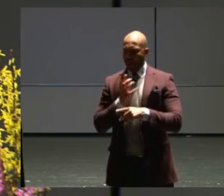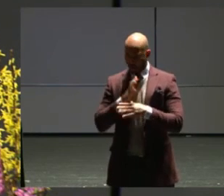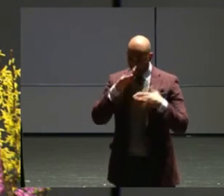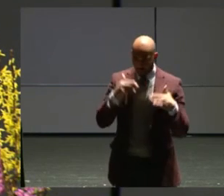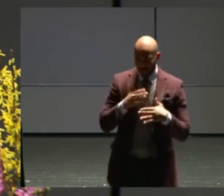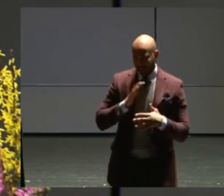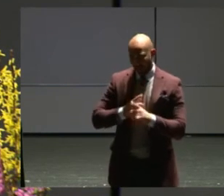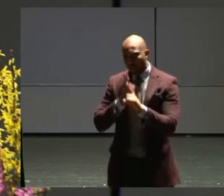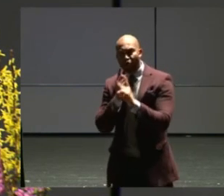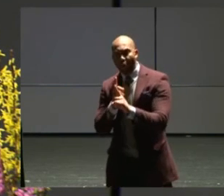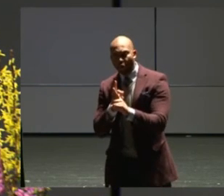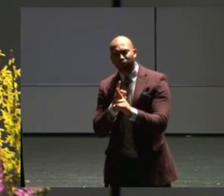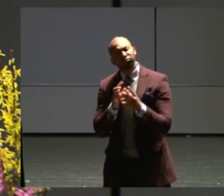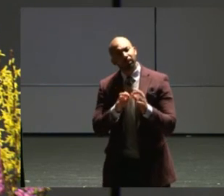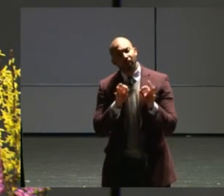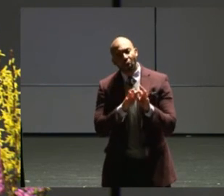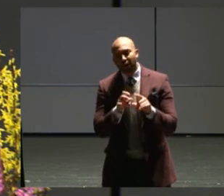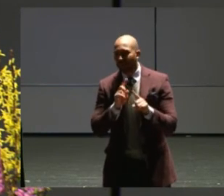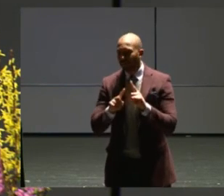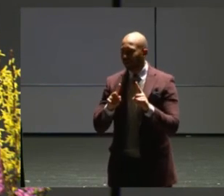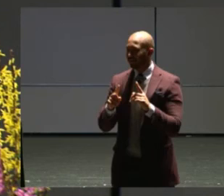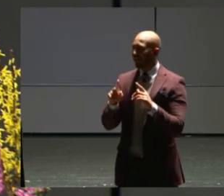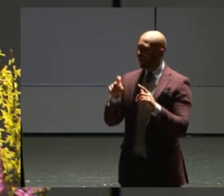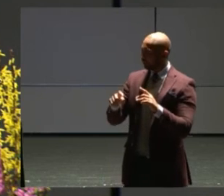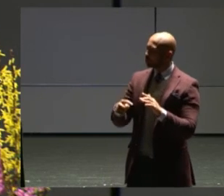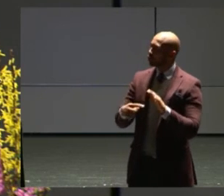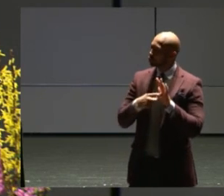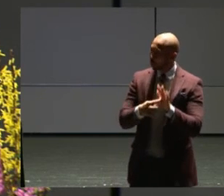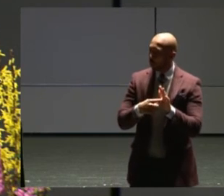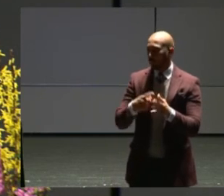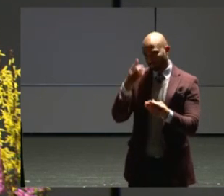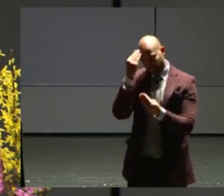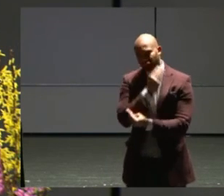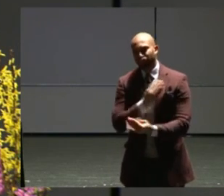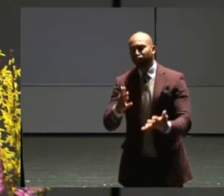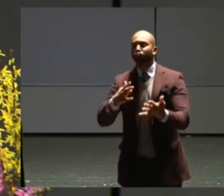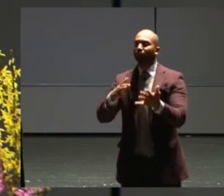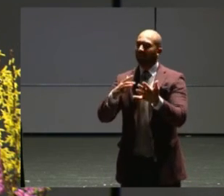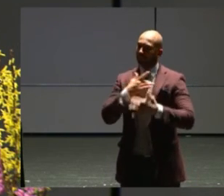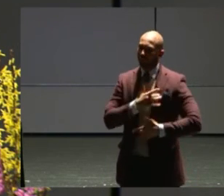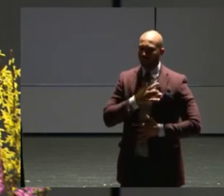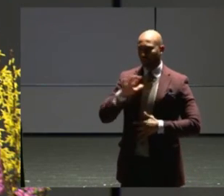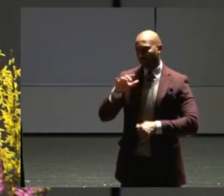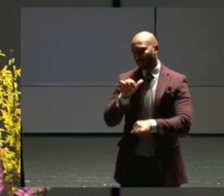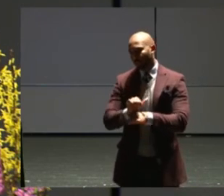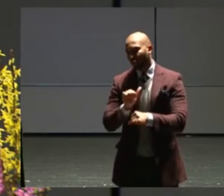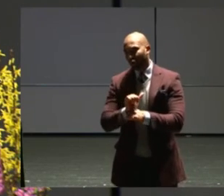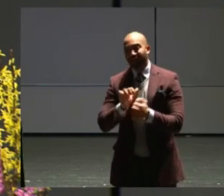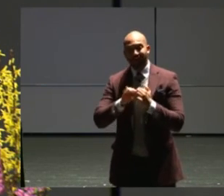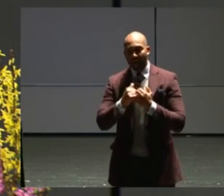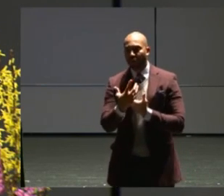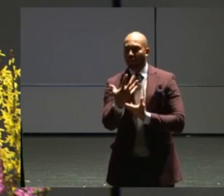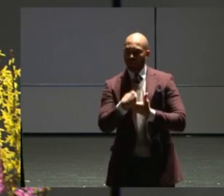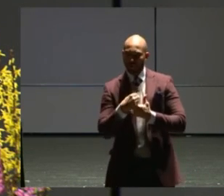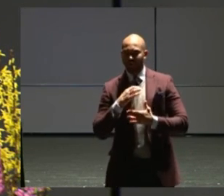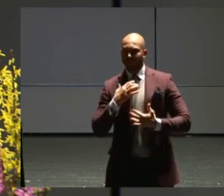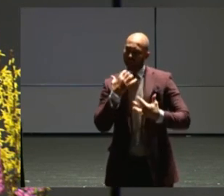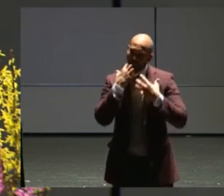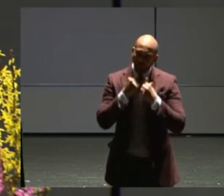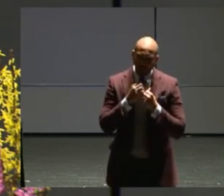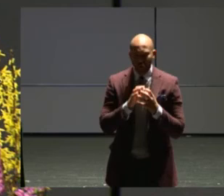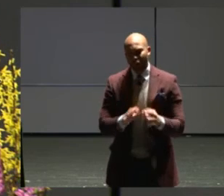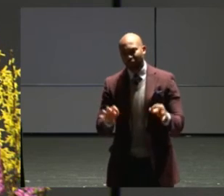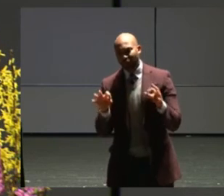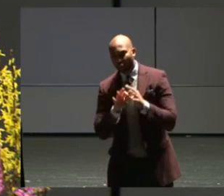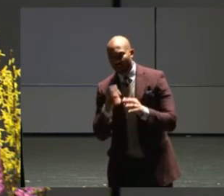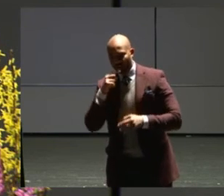and the goals, but I just can't appreciate enough what you bring and how that contributes to the value and the importance of